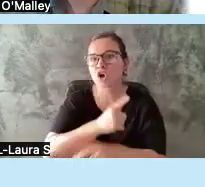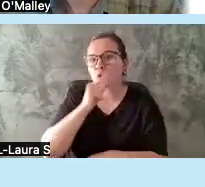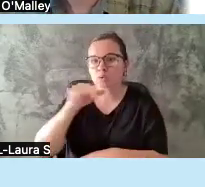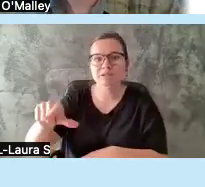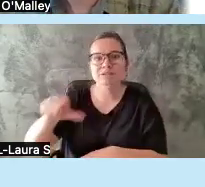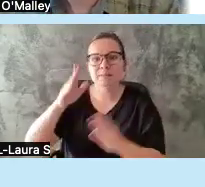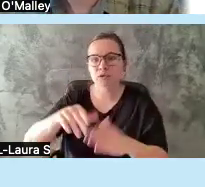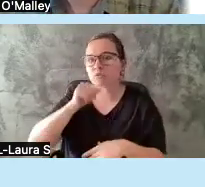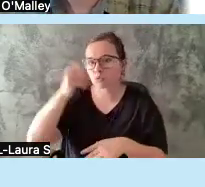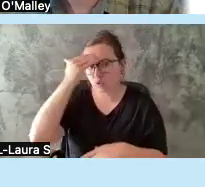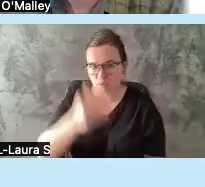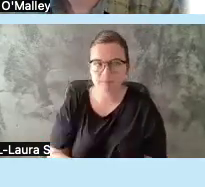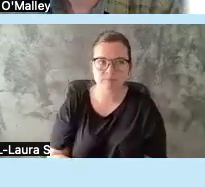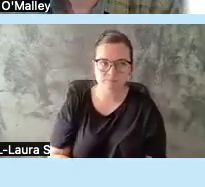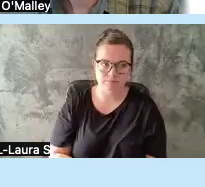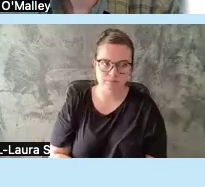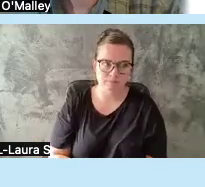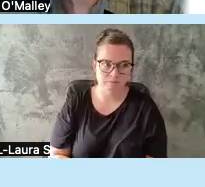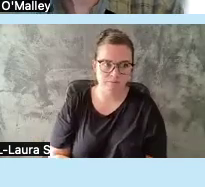unknown person that we have a sample of.